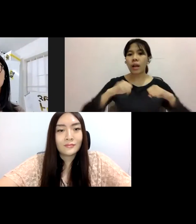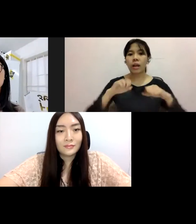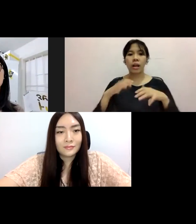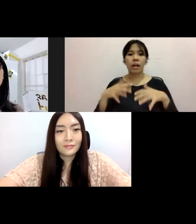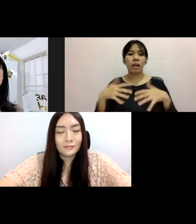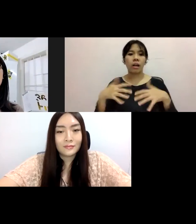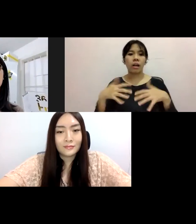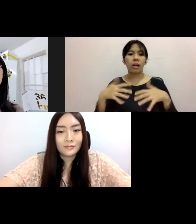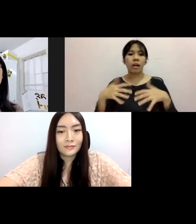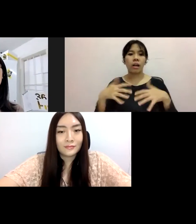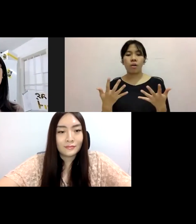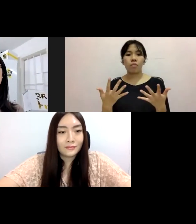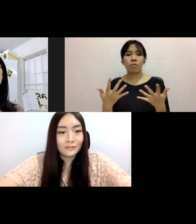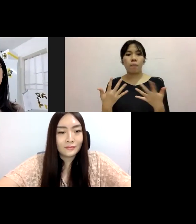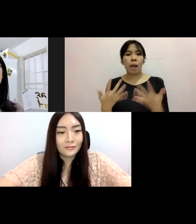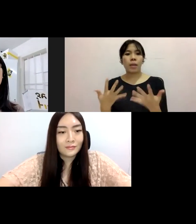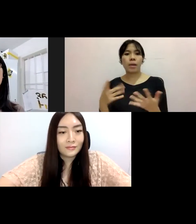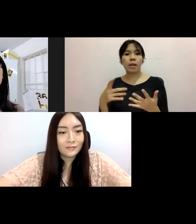also the